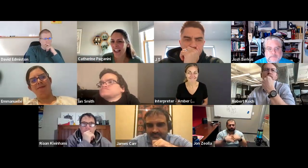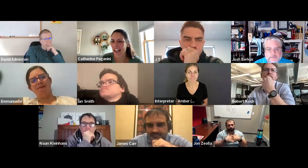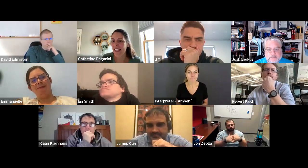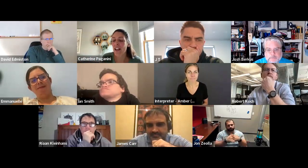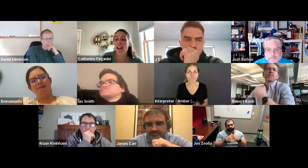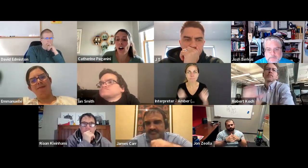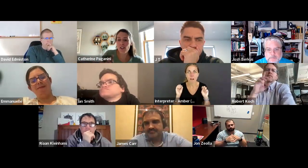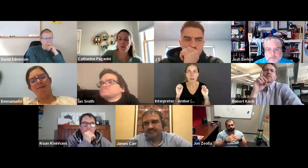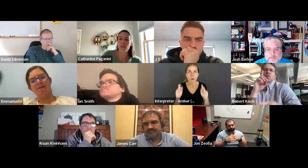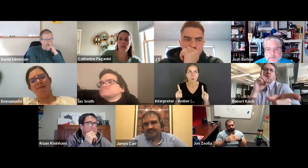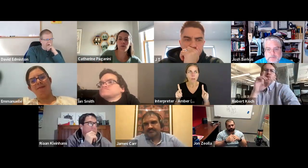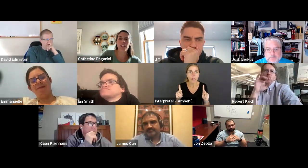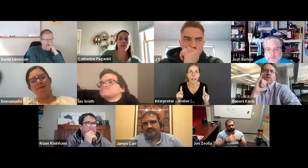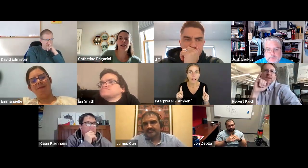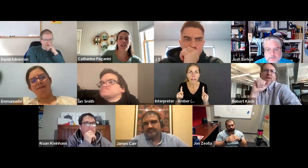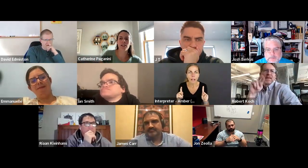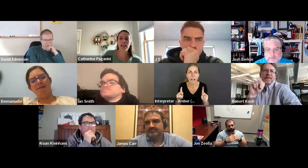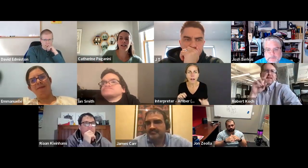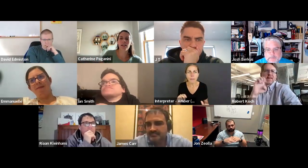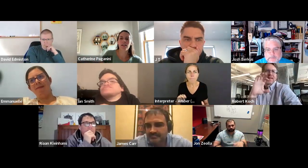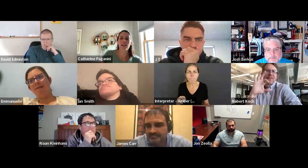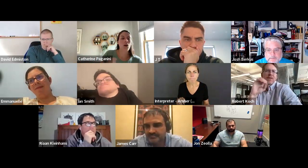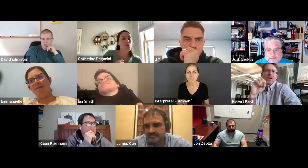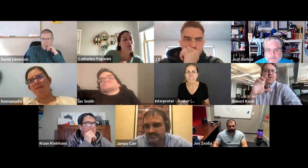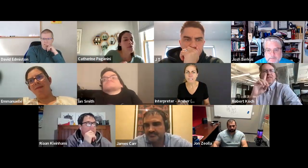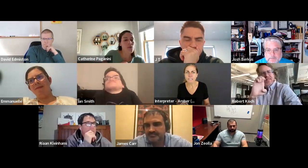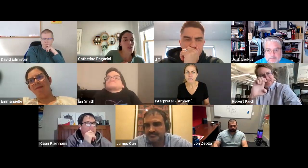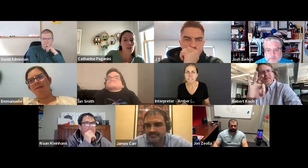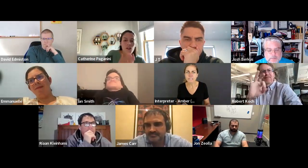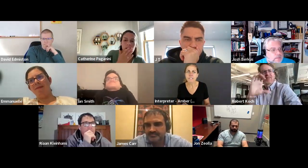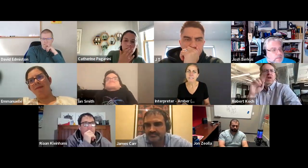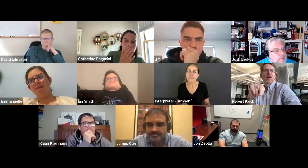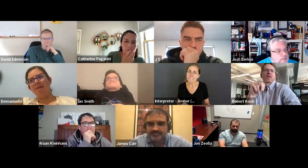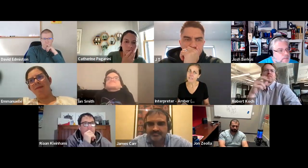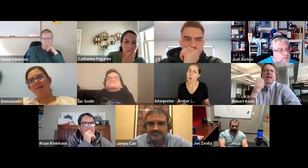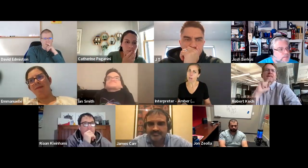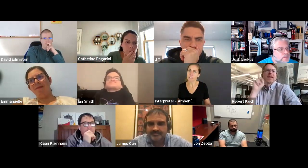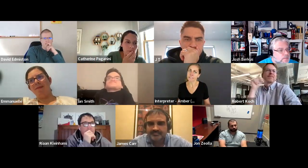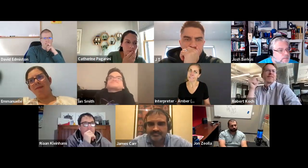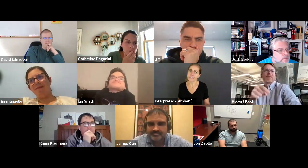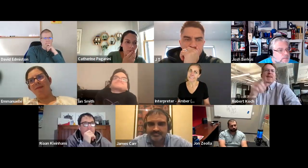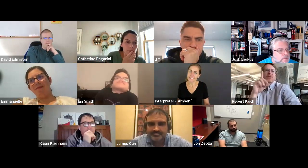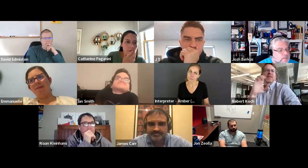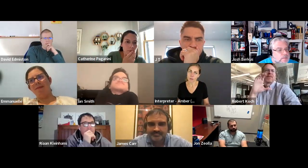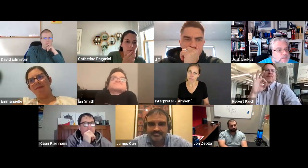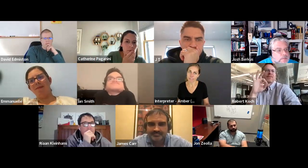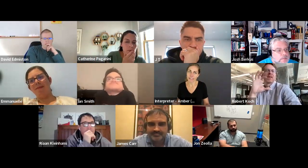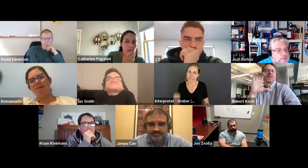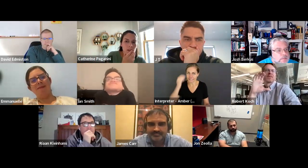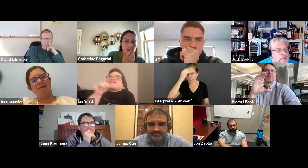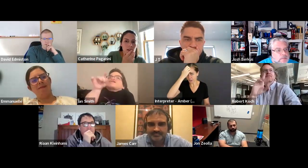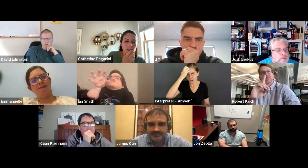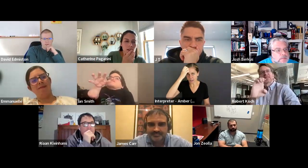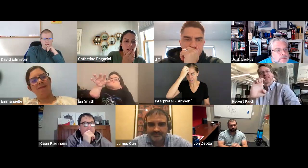okay. And then also I wanted to make really clear, Ian. Sorry. DEF CON. Robert's